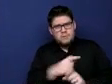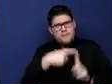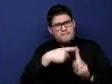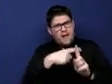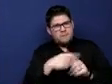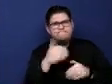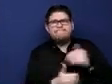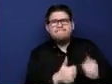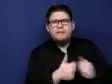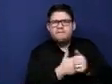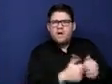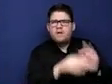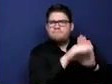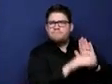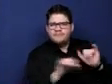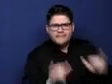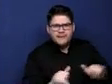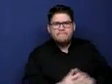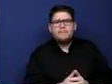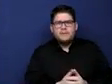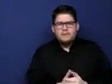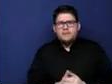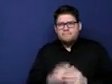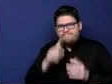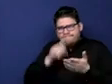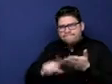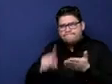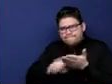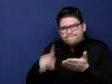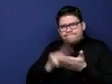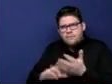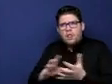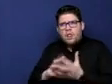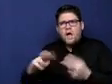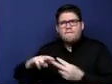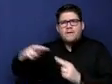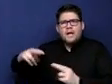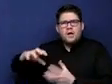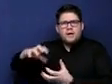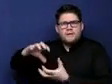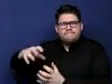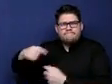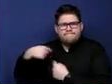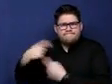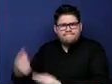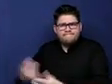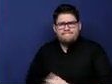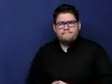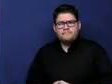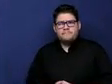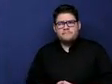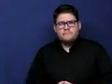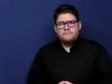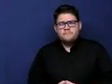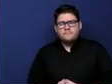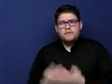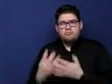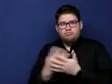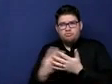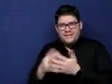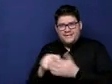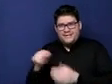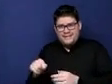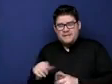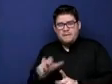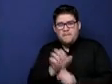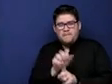doing a lot of whole genome sequencing on all of the positives, and the screening is more